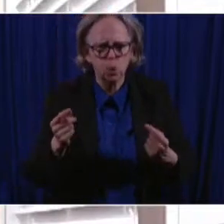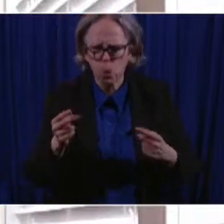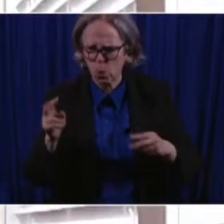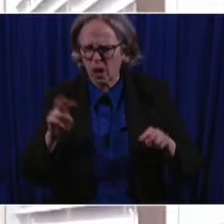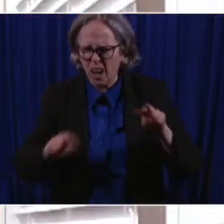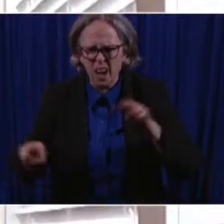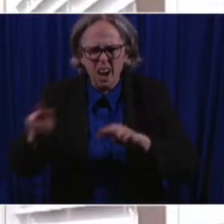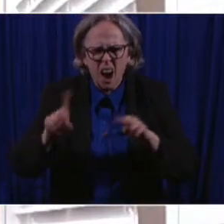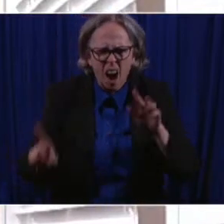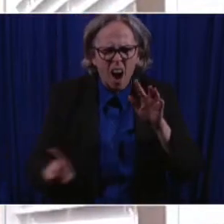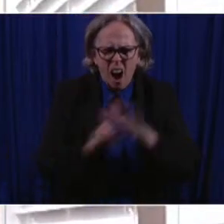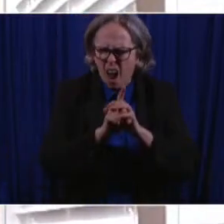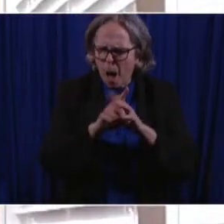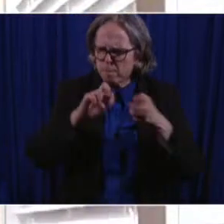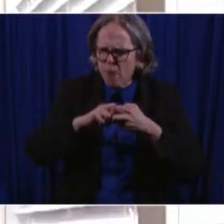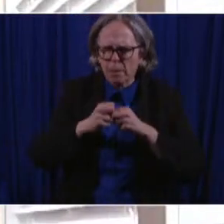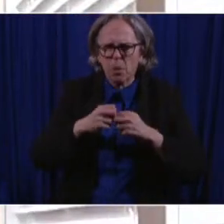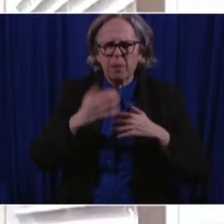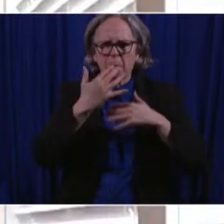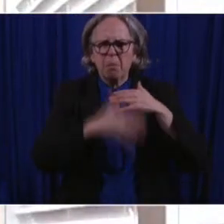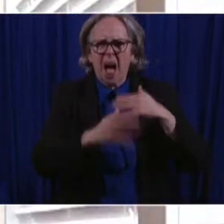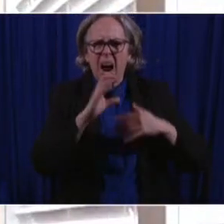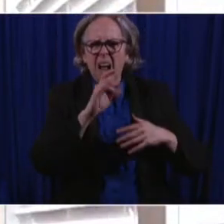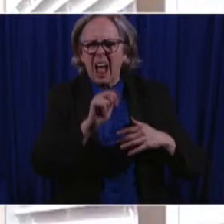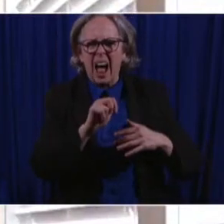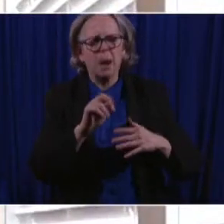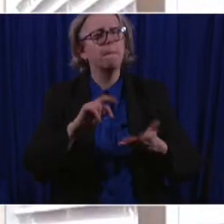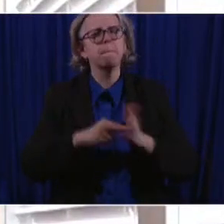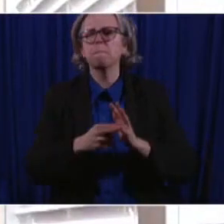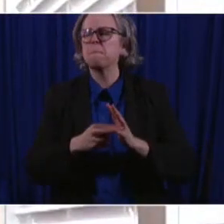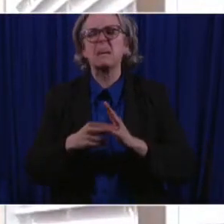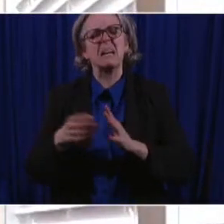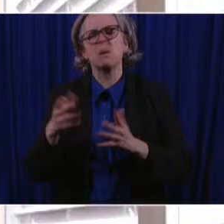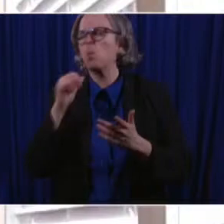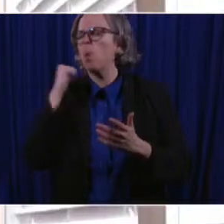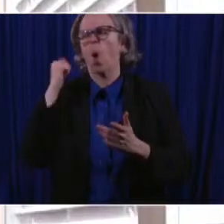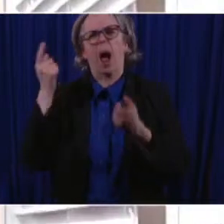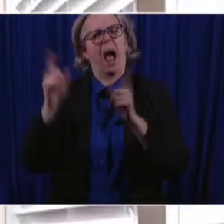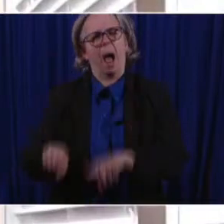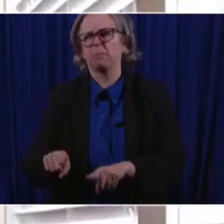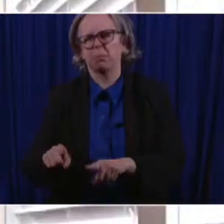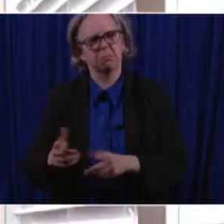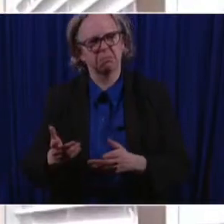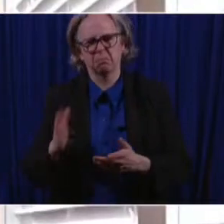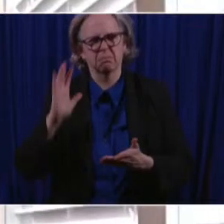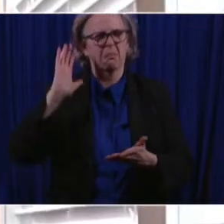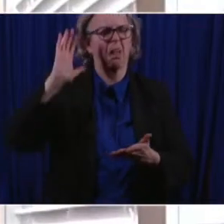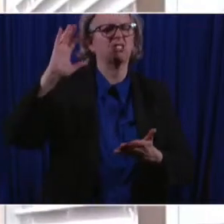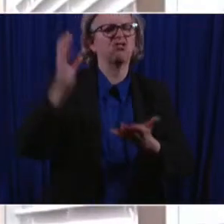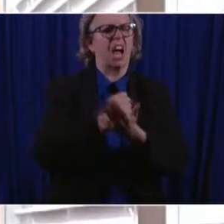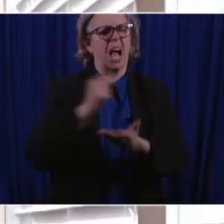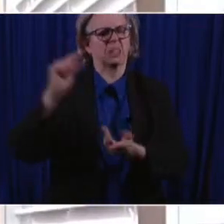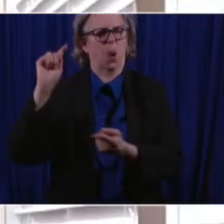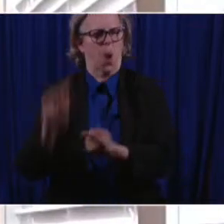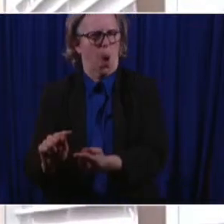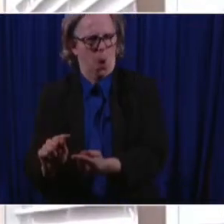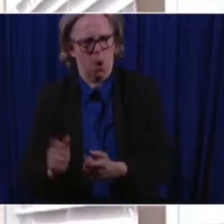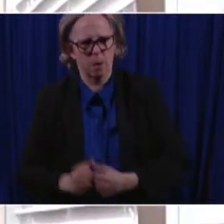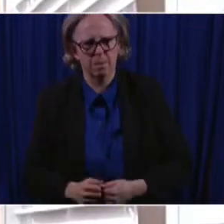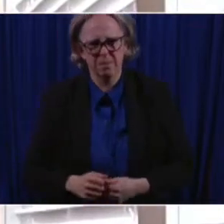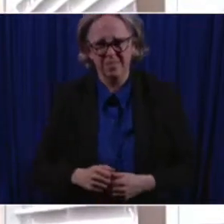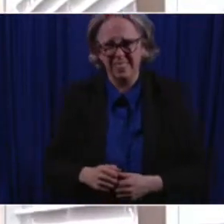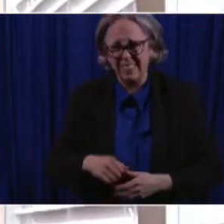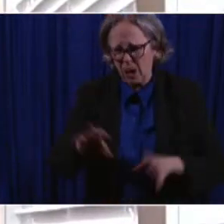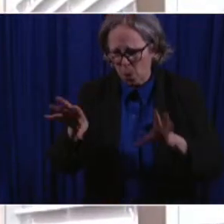They advise that if you received the J&J vaccine within the last 3 weeks and you develop